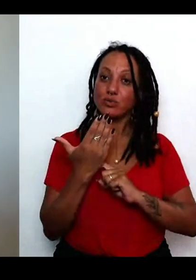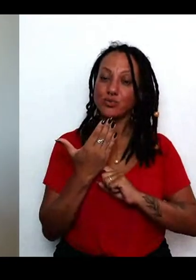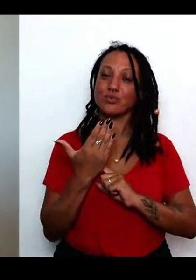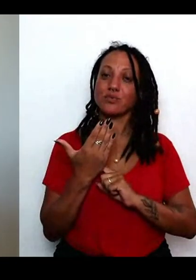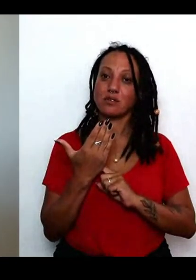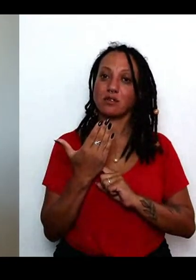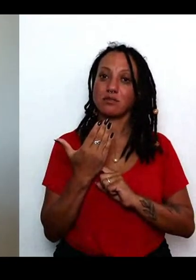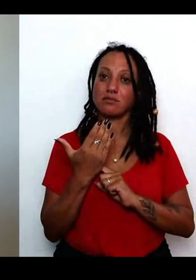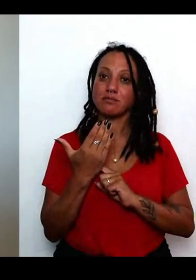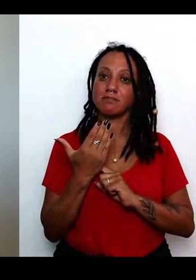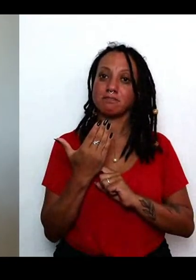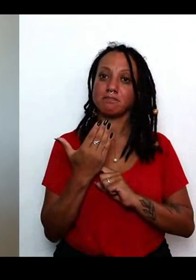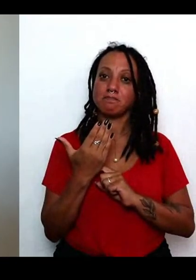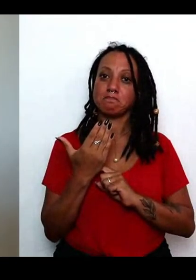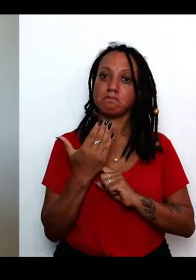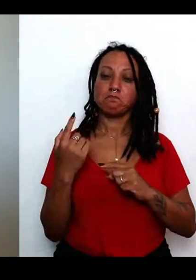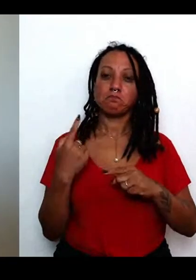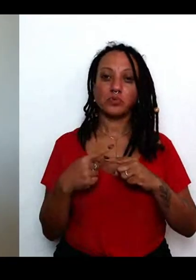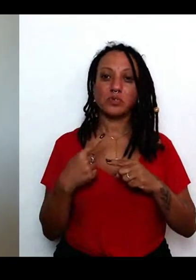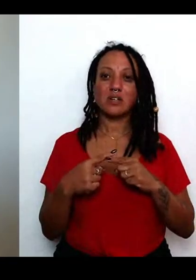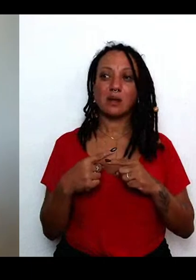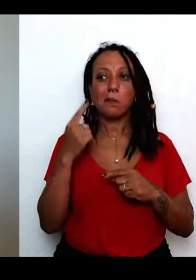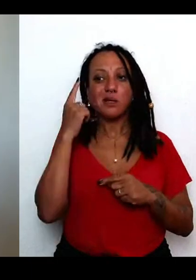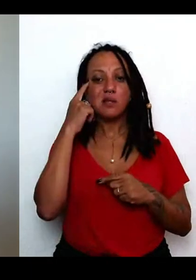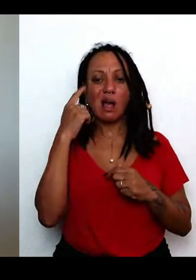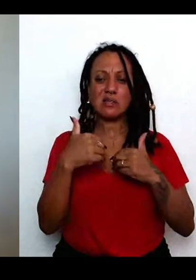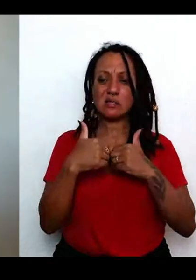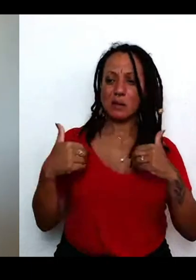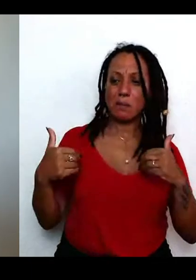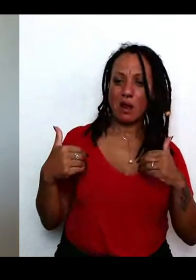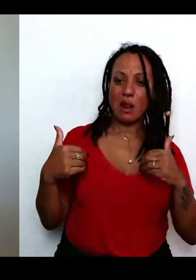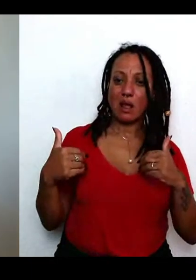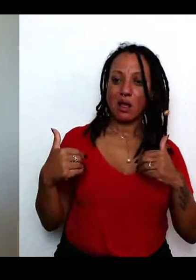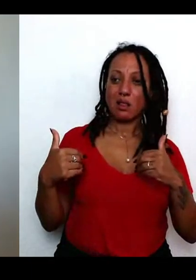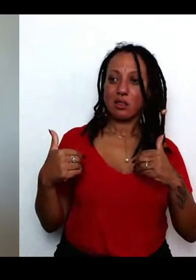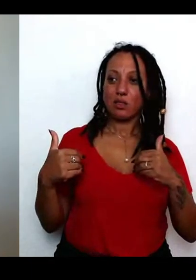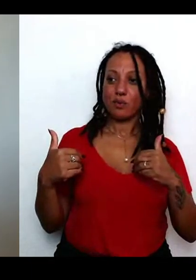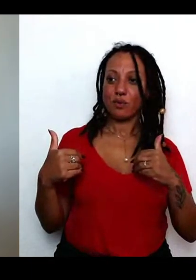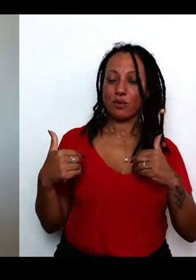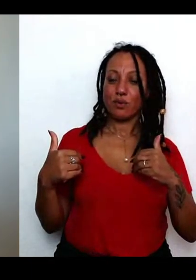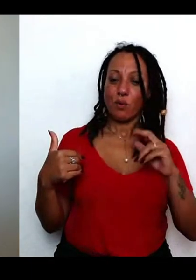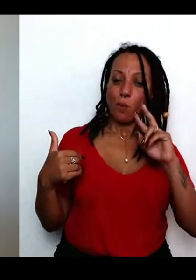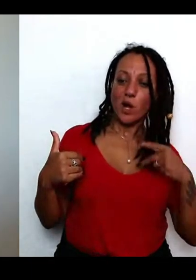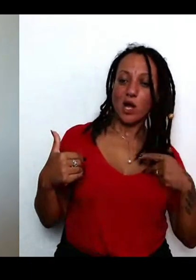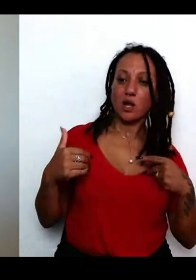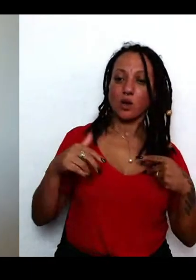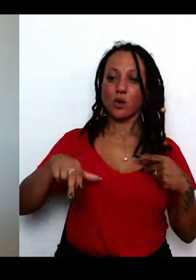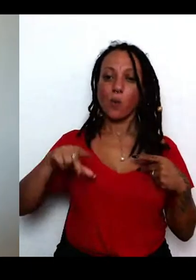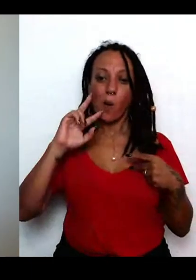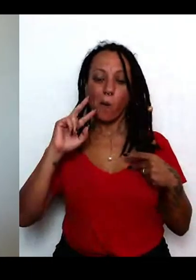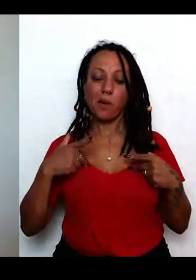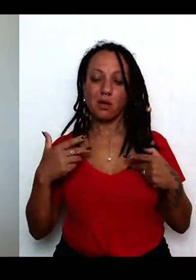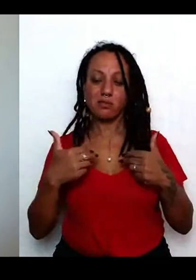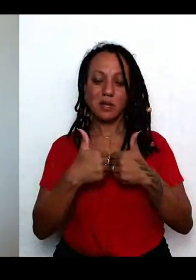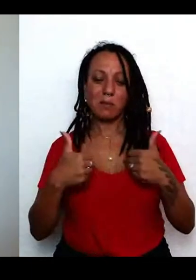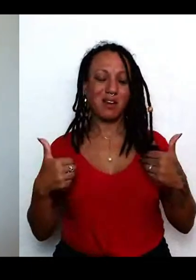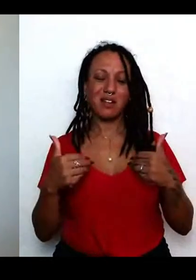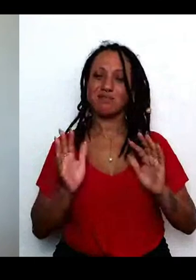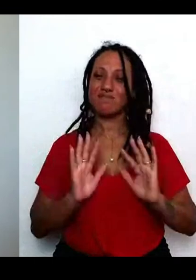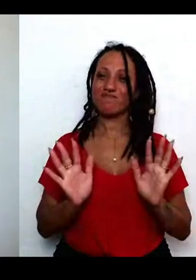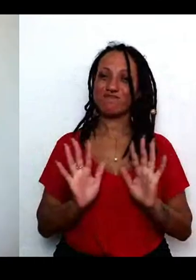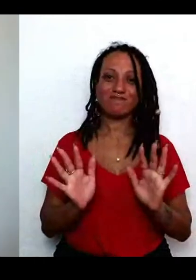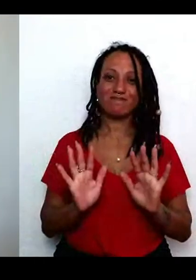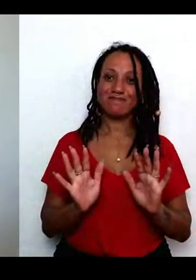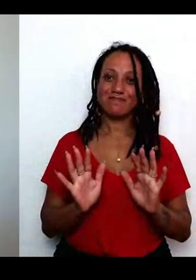separate that we're outside and that there's such a thing as a universal legal system which is there to protect